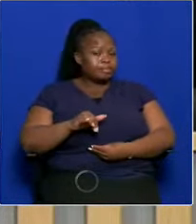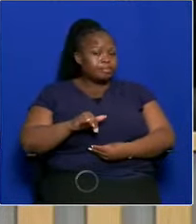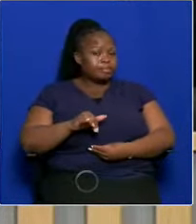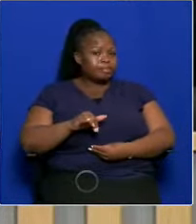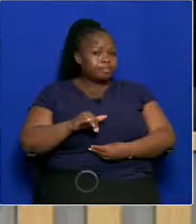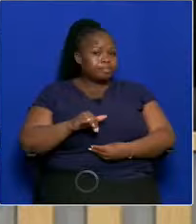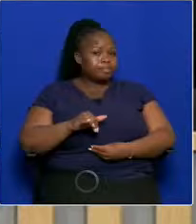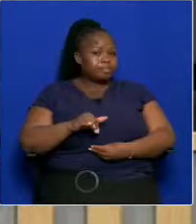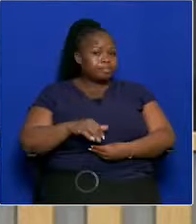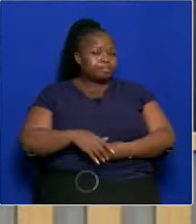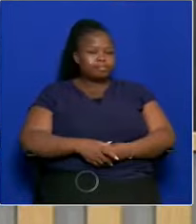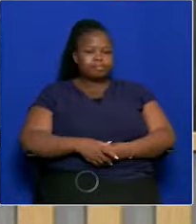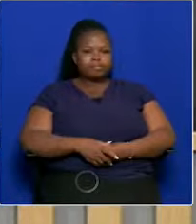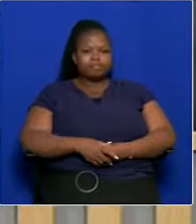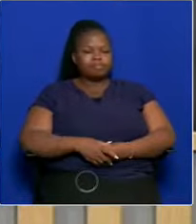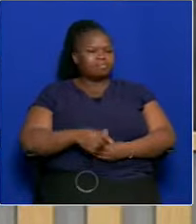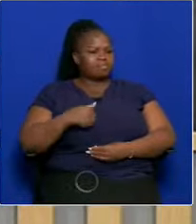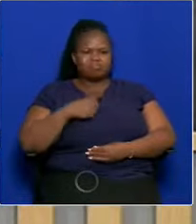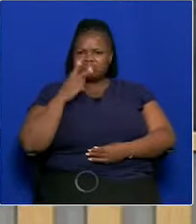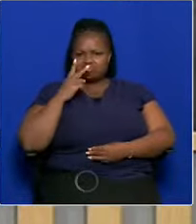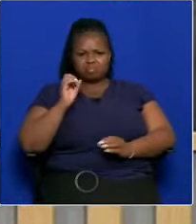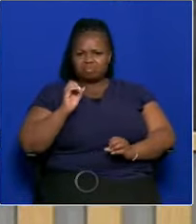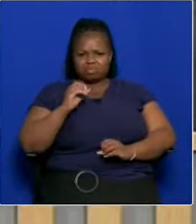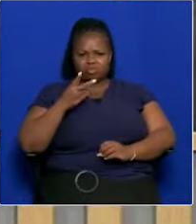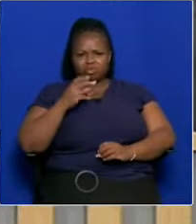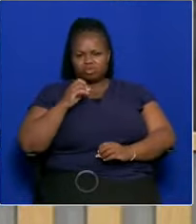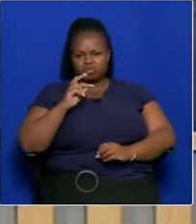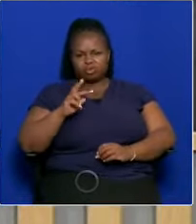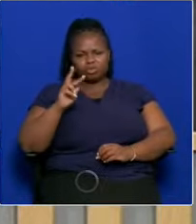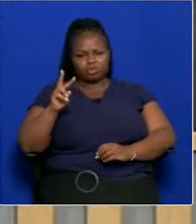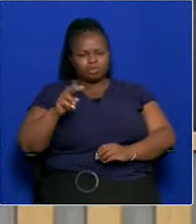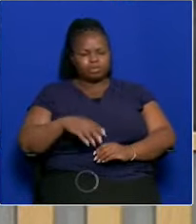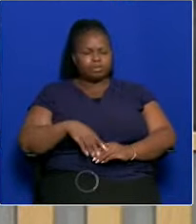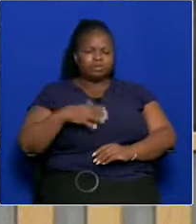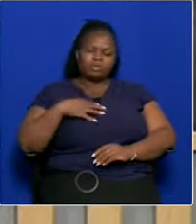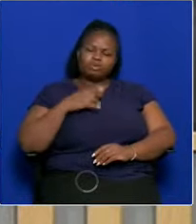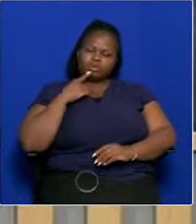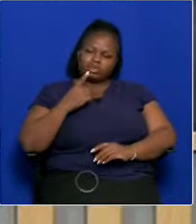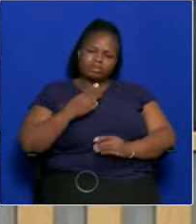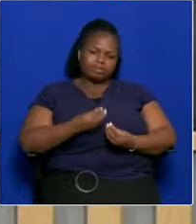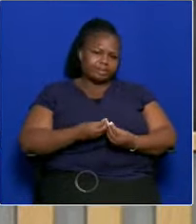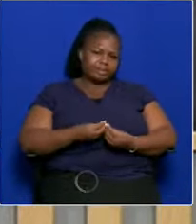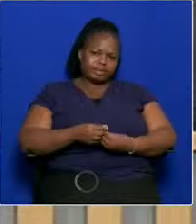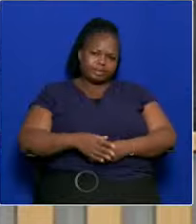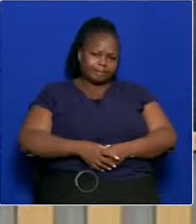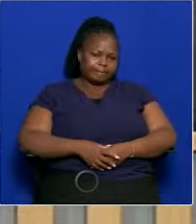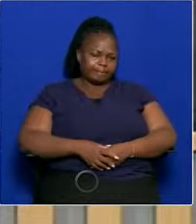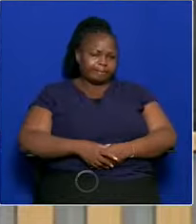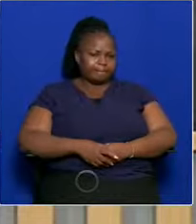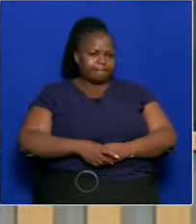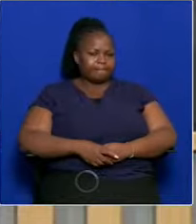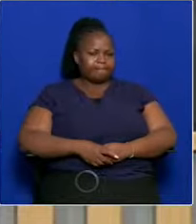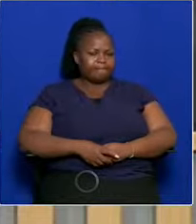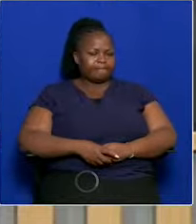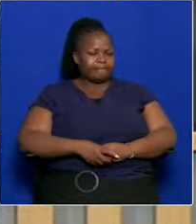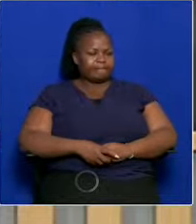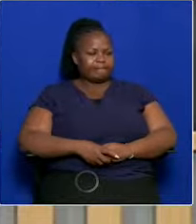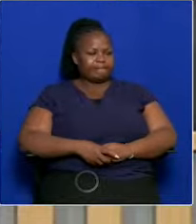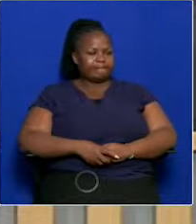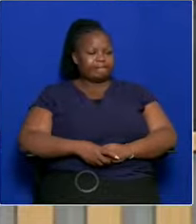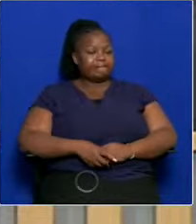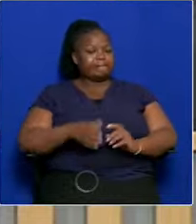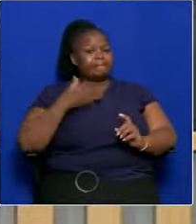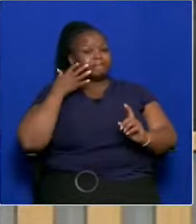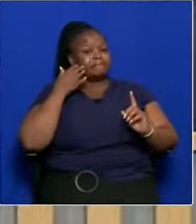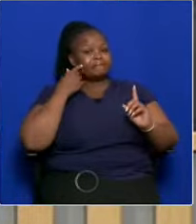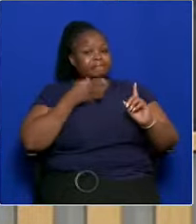I didn't see it in 2022. But I want to put something in perspective here. Yes, General. Mr. Matlala was an accused